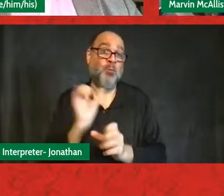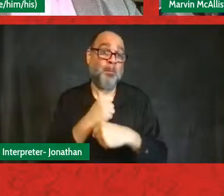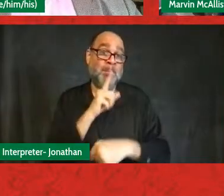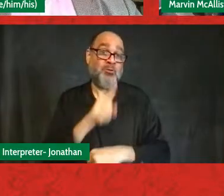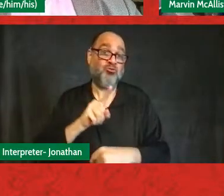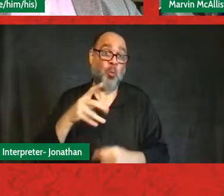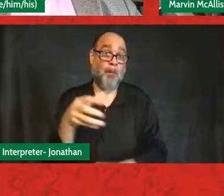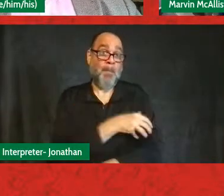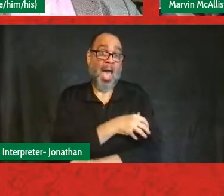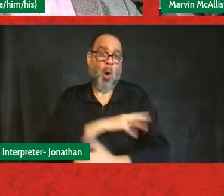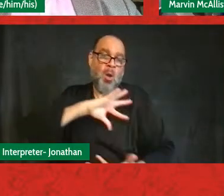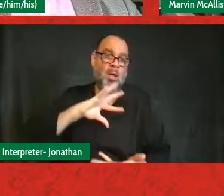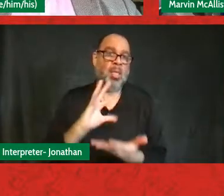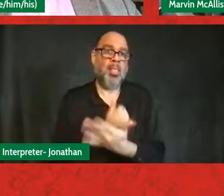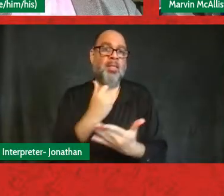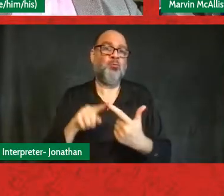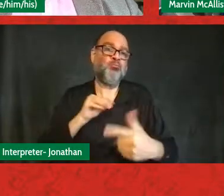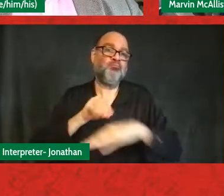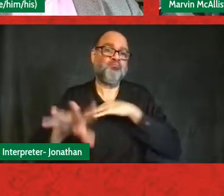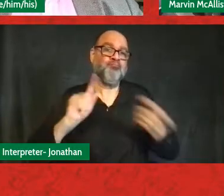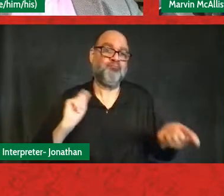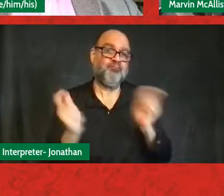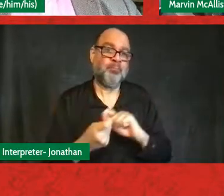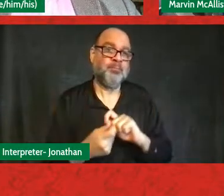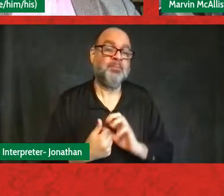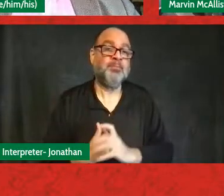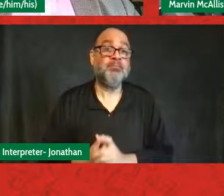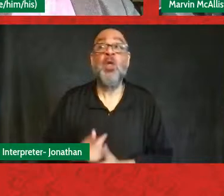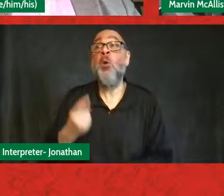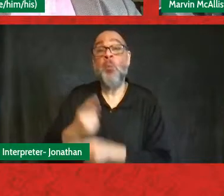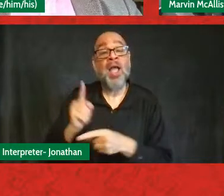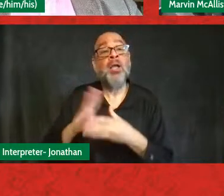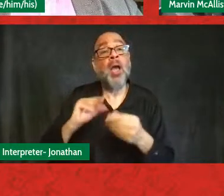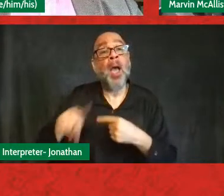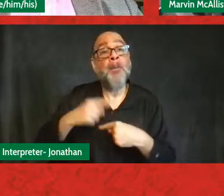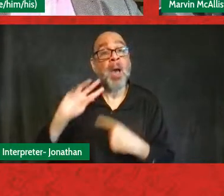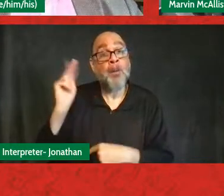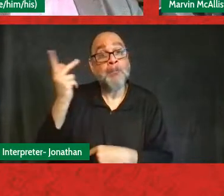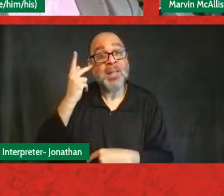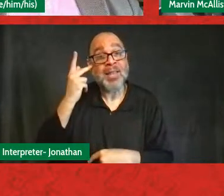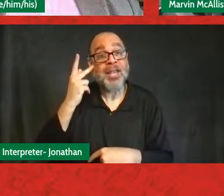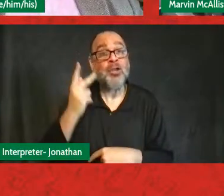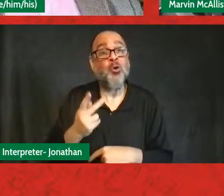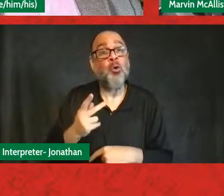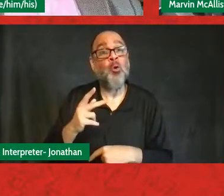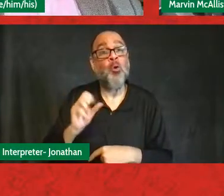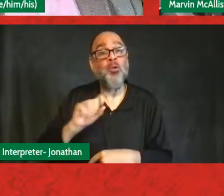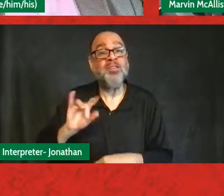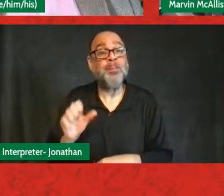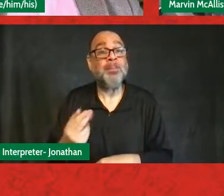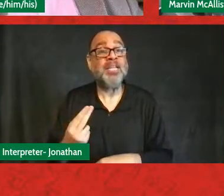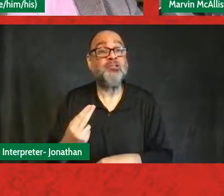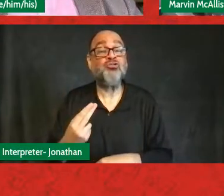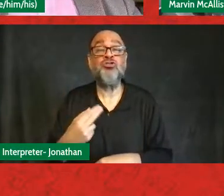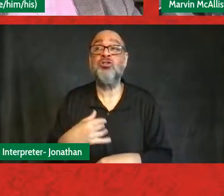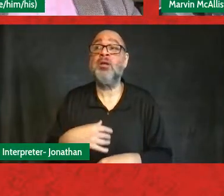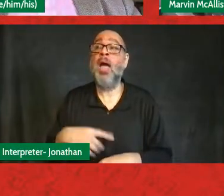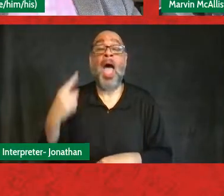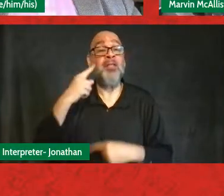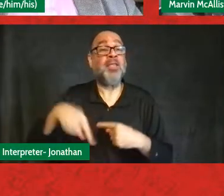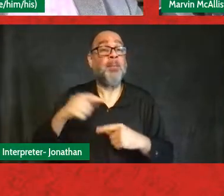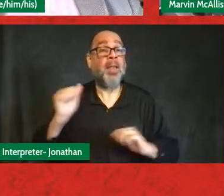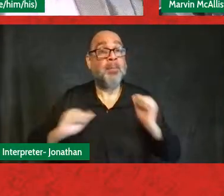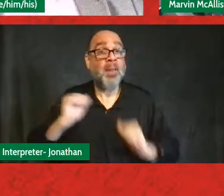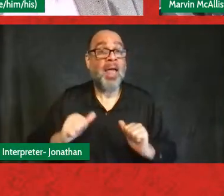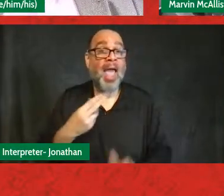Yeah. You know, this is, when you said that about political speech, you made me think about this play called Hamilton, and this